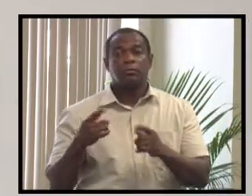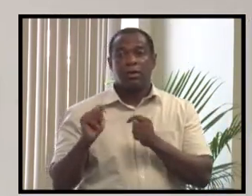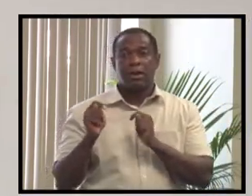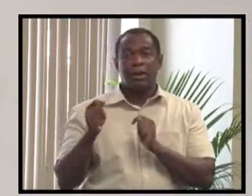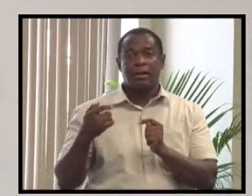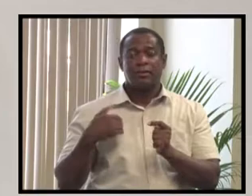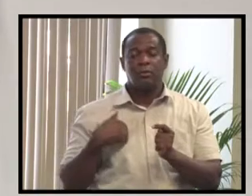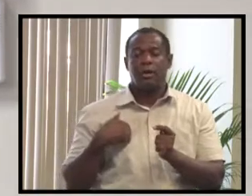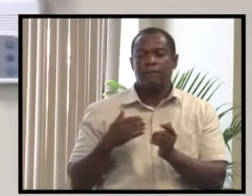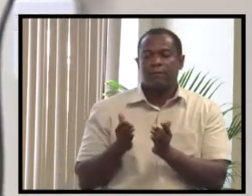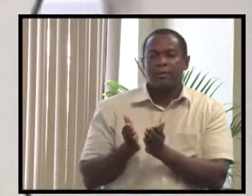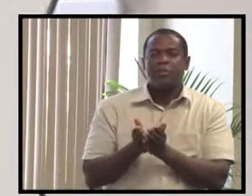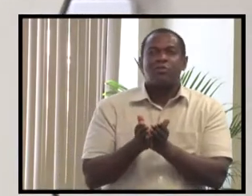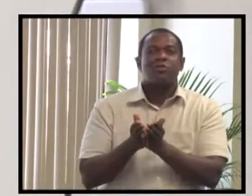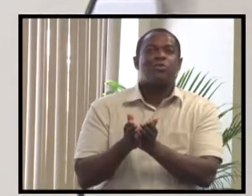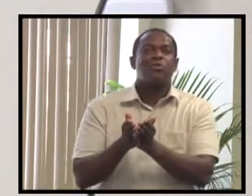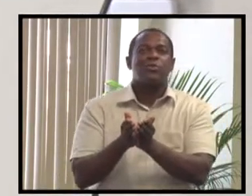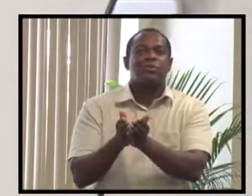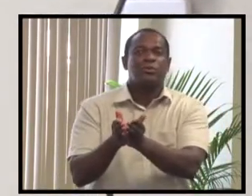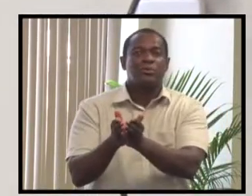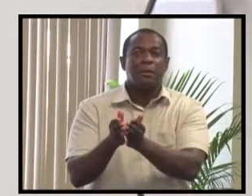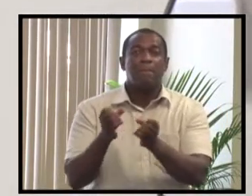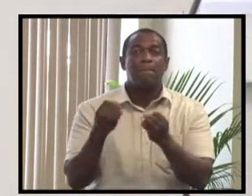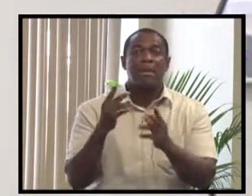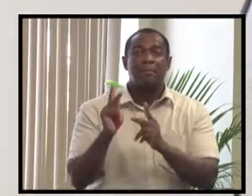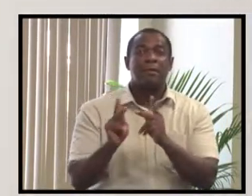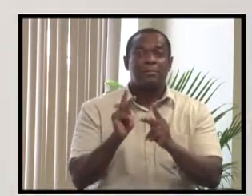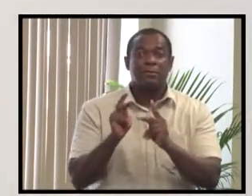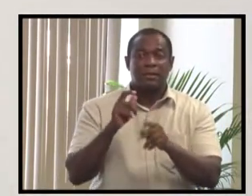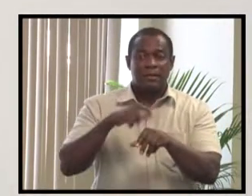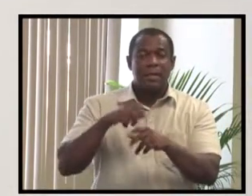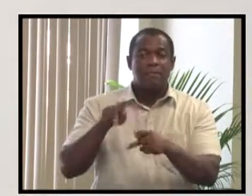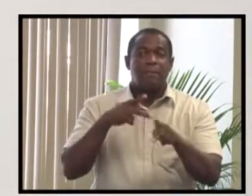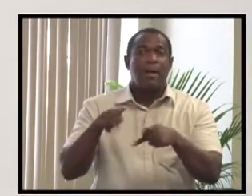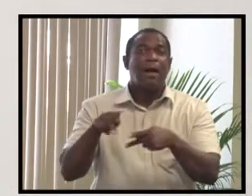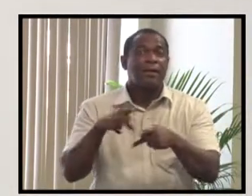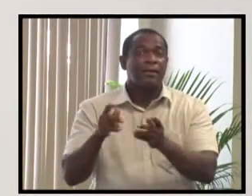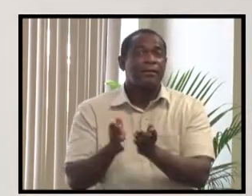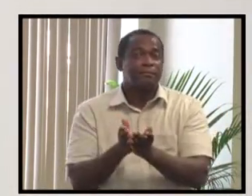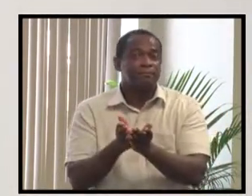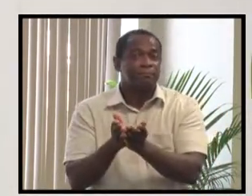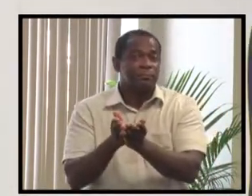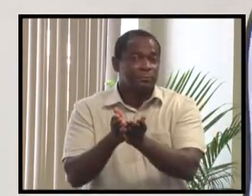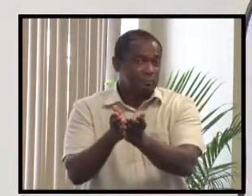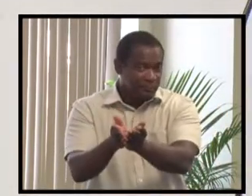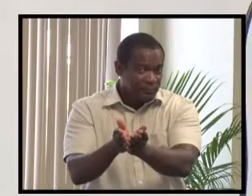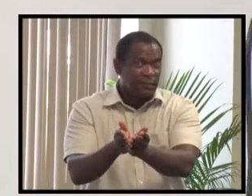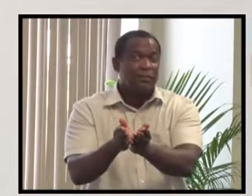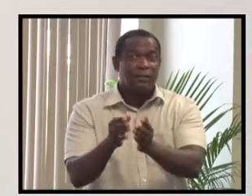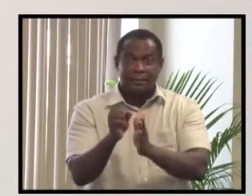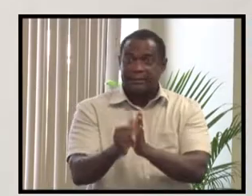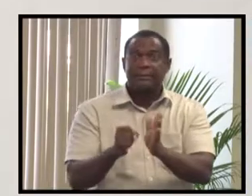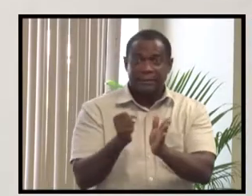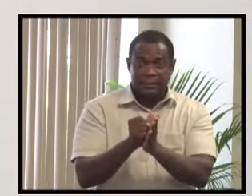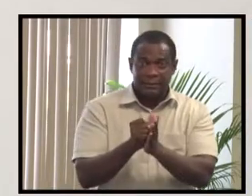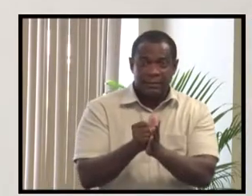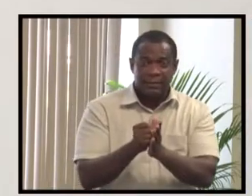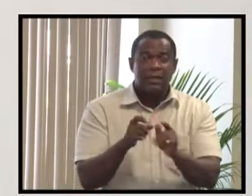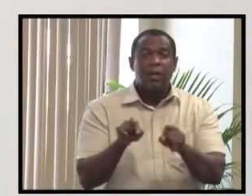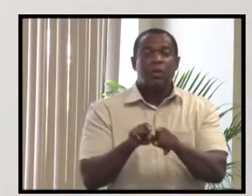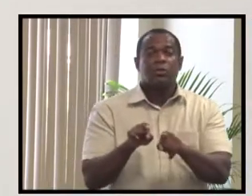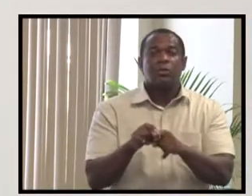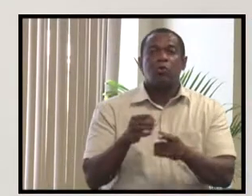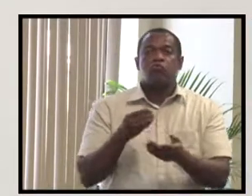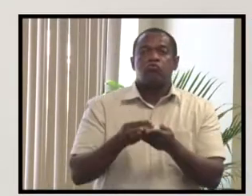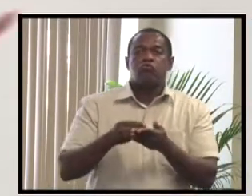collection. And this is something that was made or started by the luxury designers that essentially were catering for the wealthier tourists that